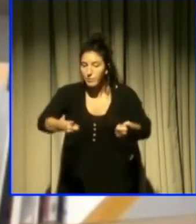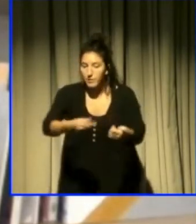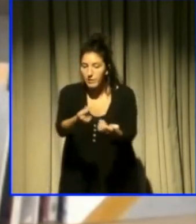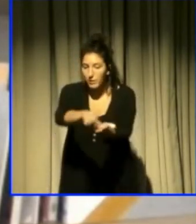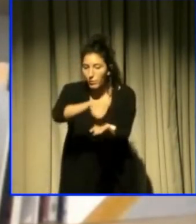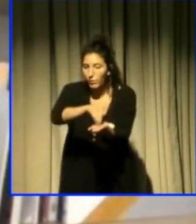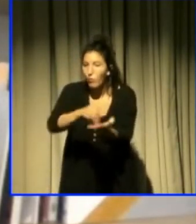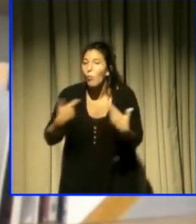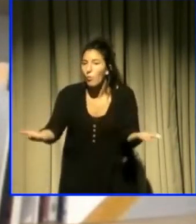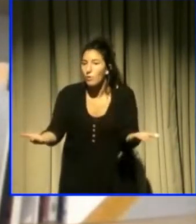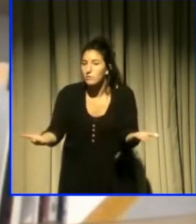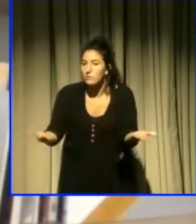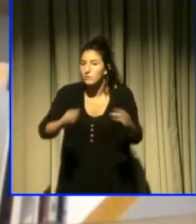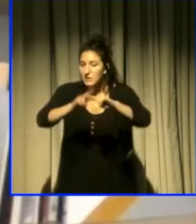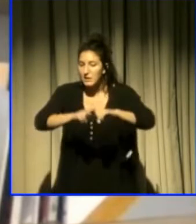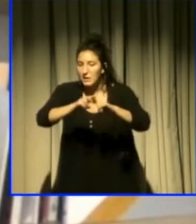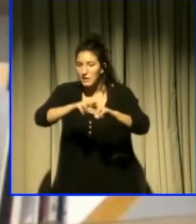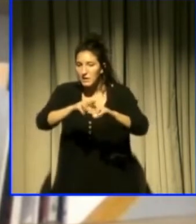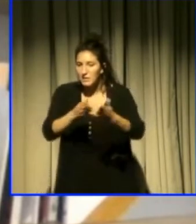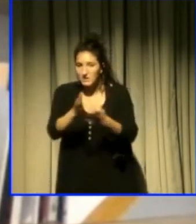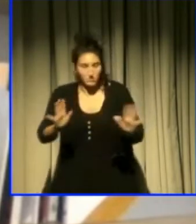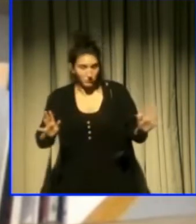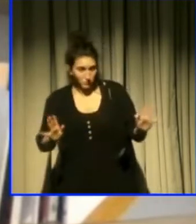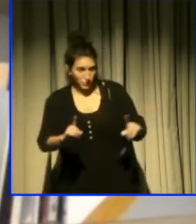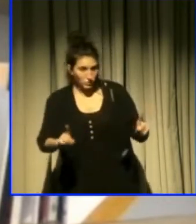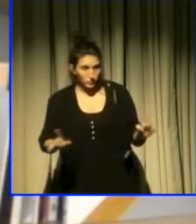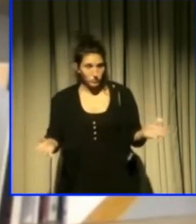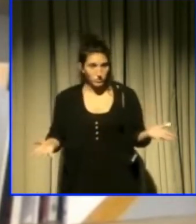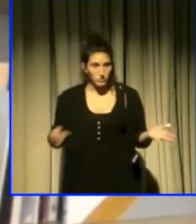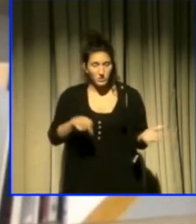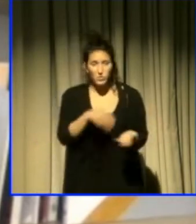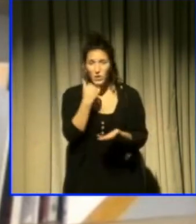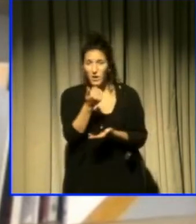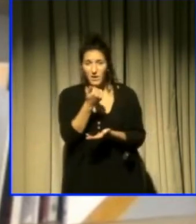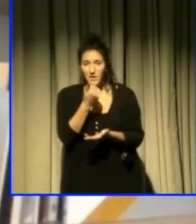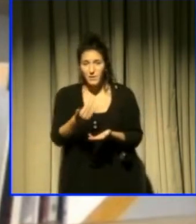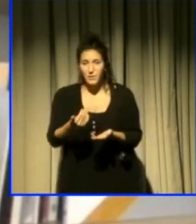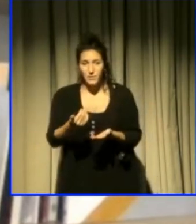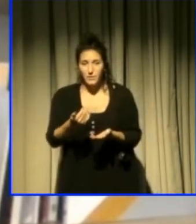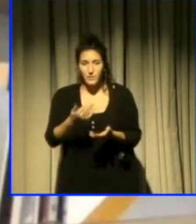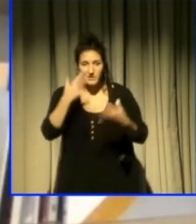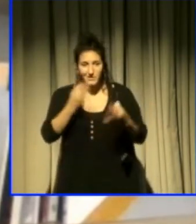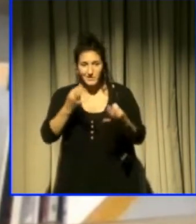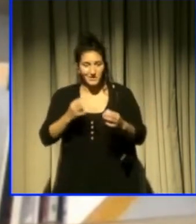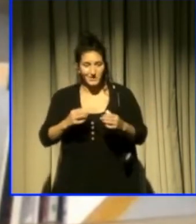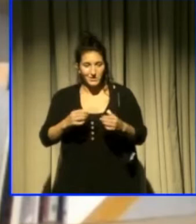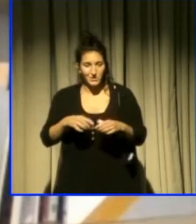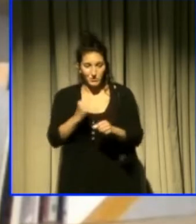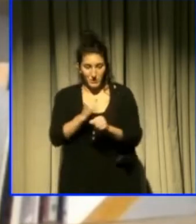and security and certainty that you can get when you work with trends. But what does it allow you to